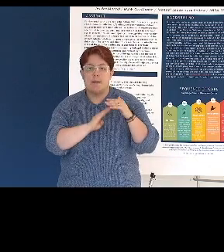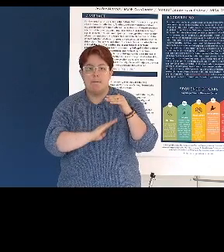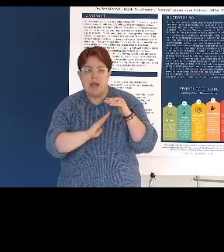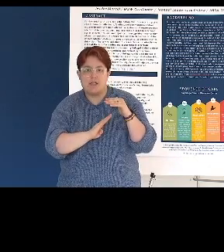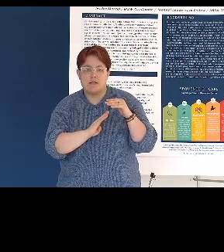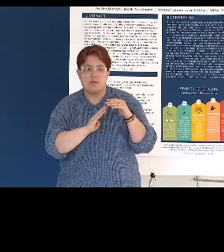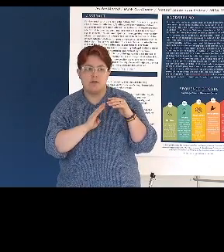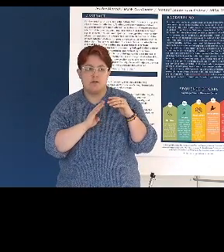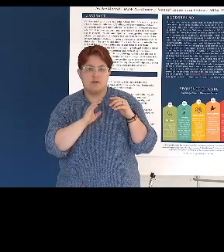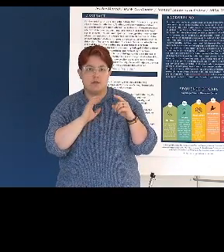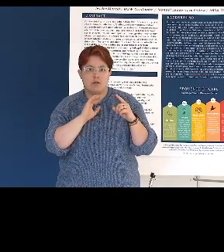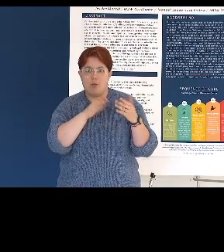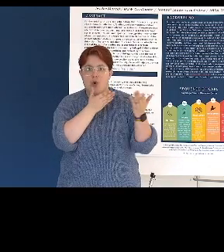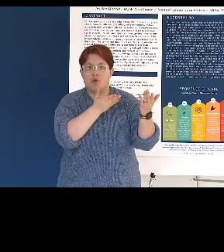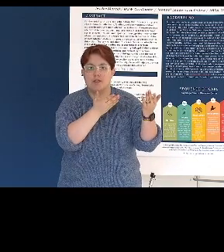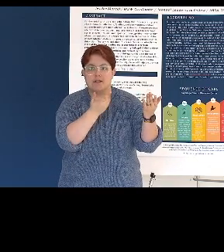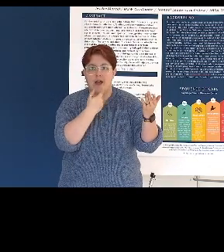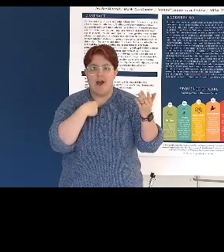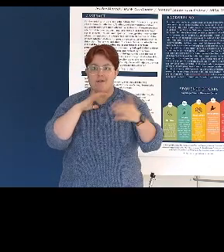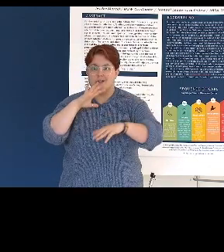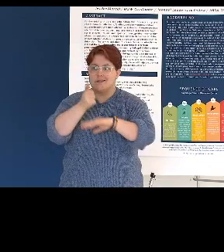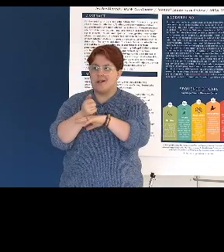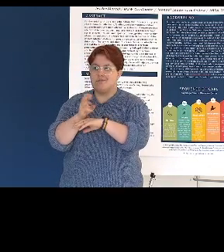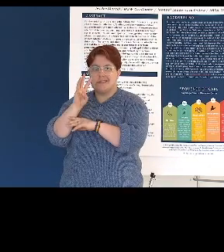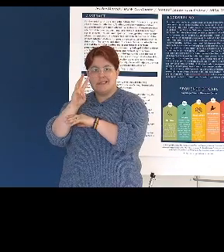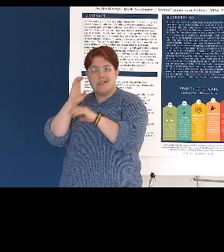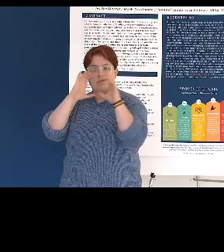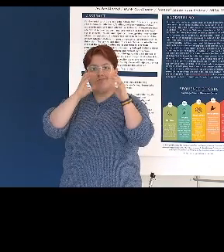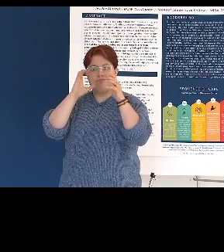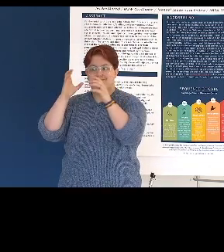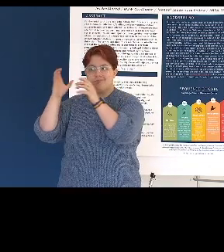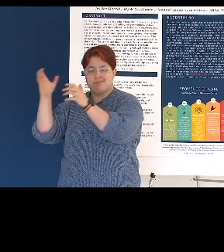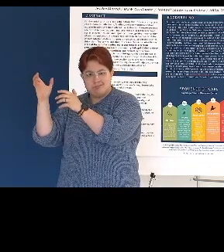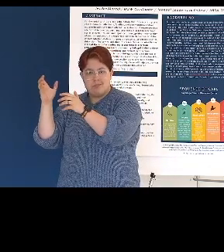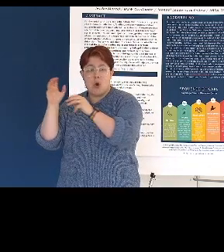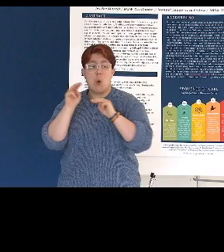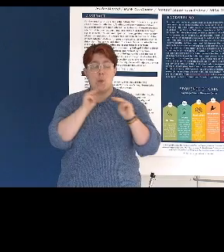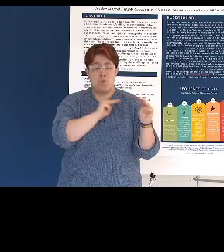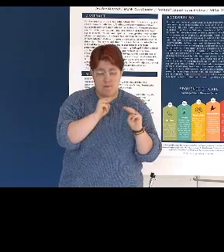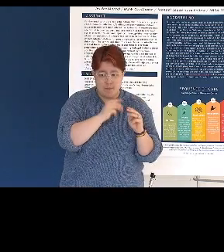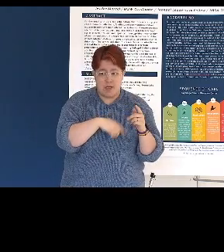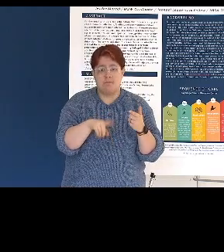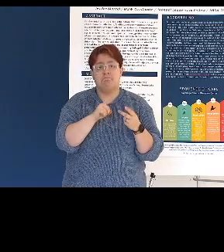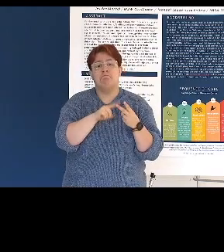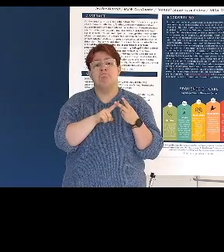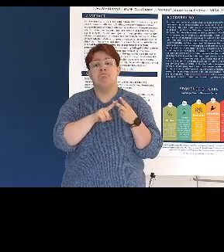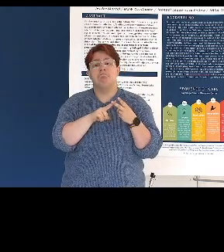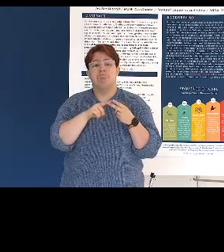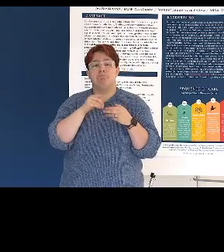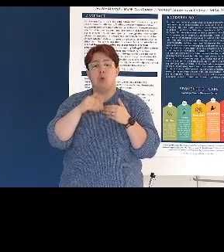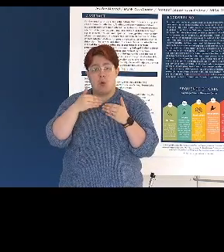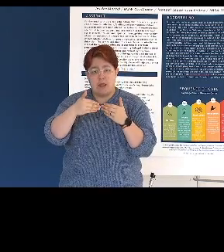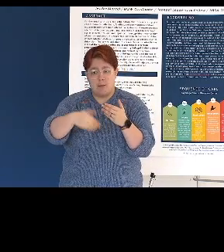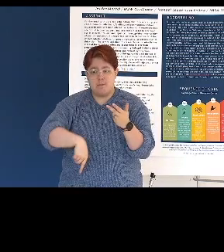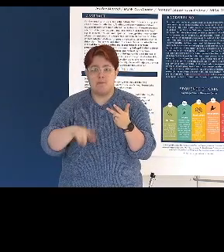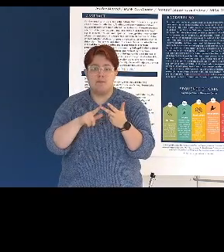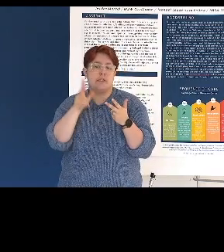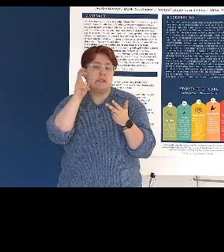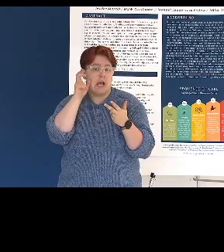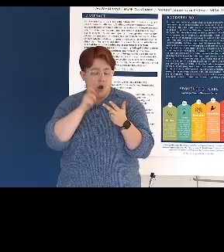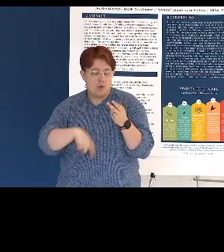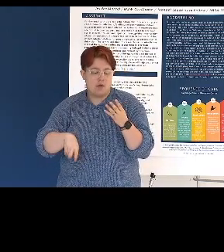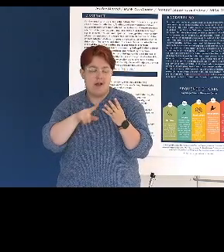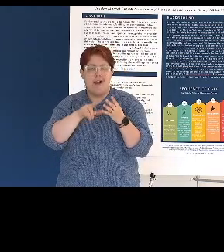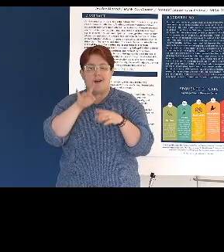I have categorized them into 6 categories, including movement, rhythm, sound, touch